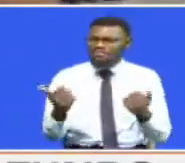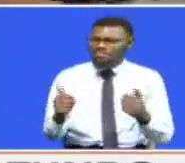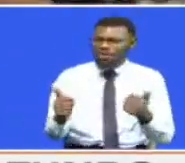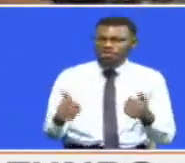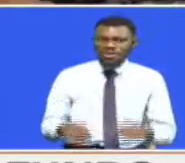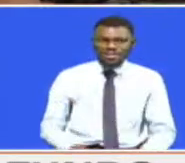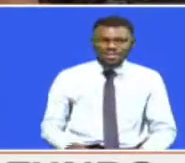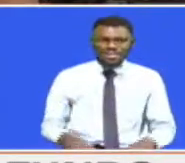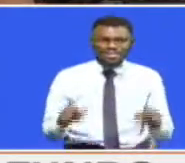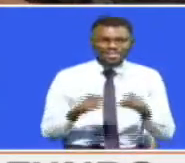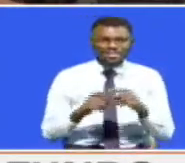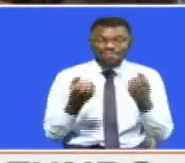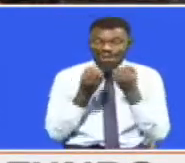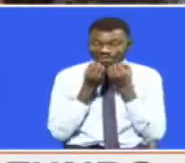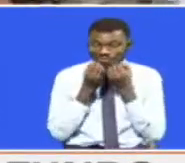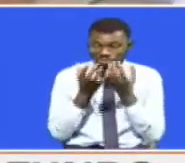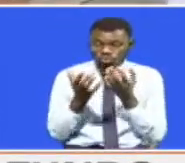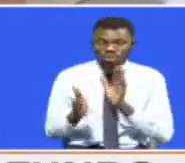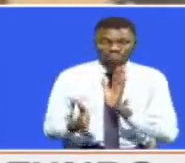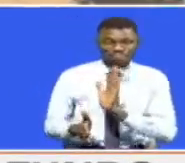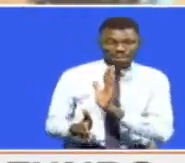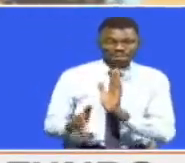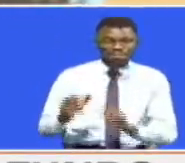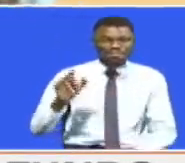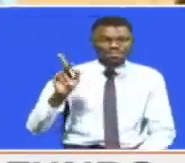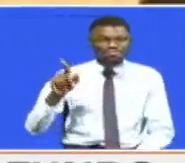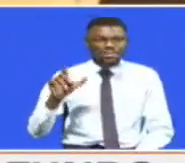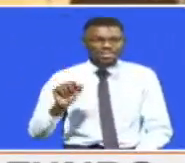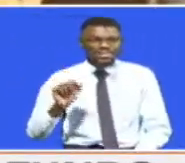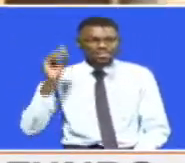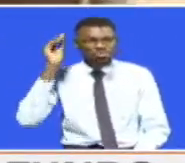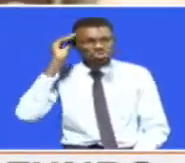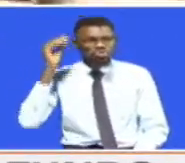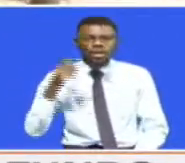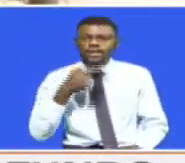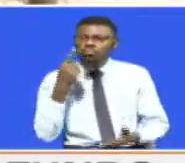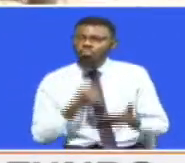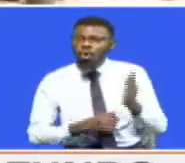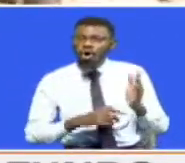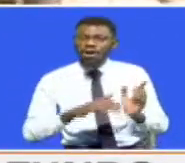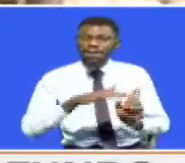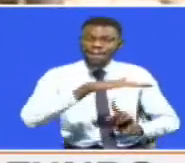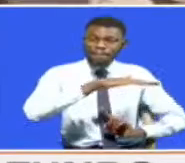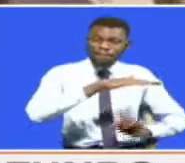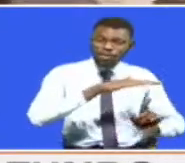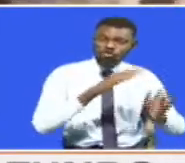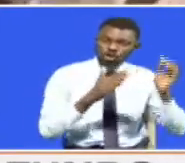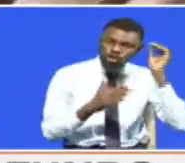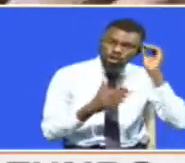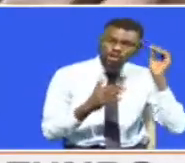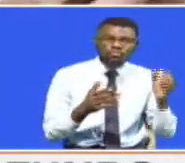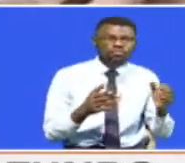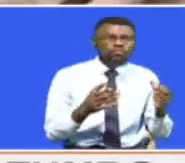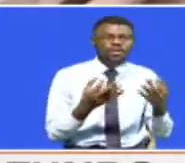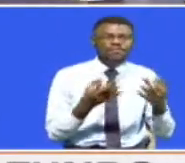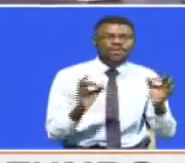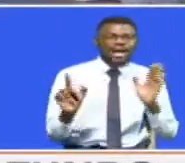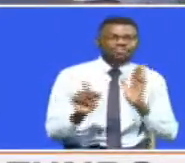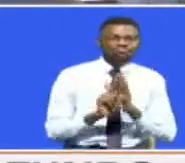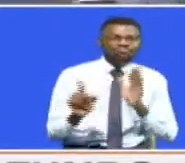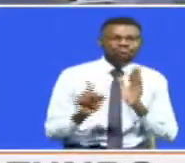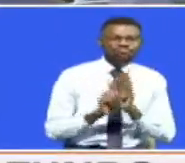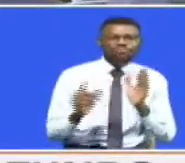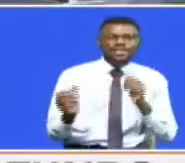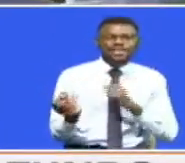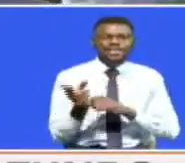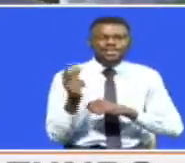the letter by Education Principal Secretary Dr. Belio Kipsang says the Minister of Education has released free-day secondary education funds for